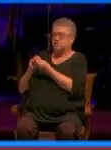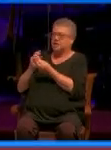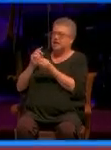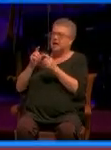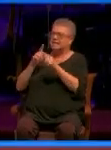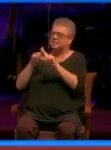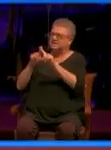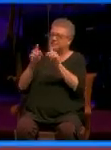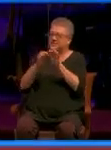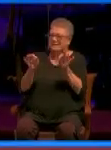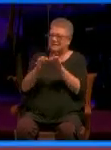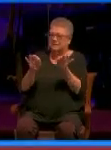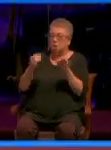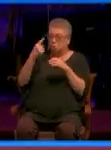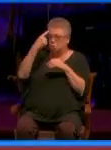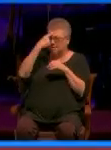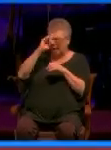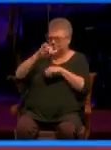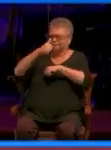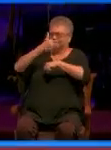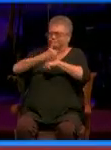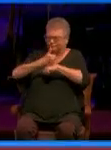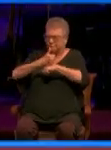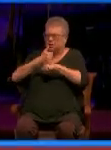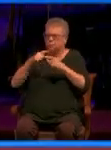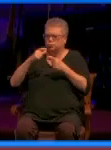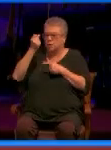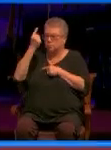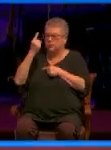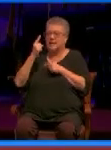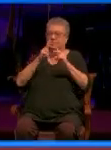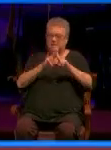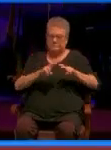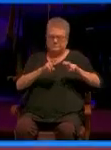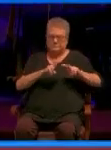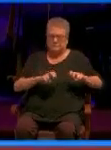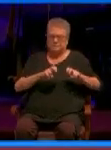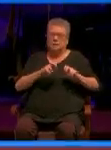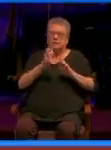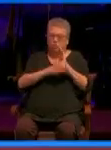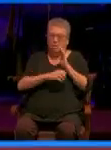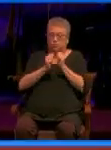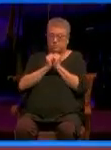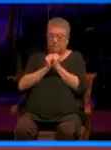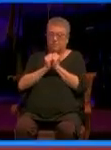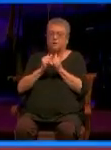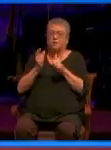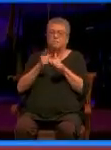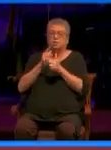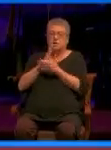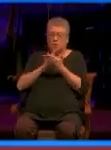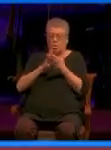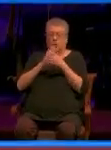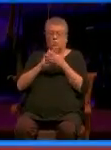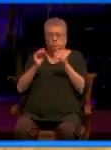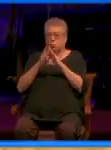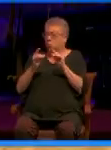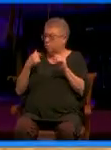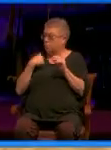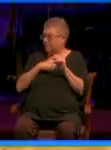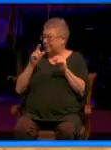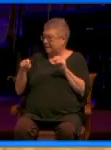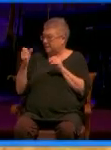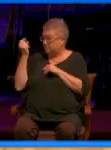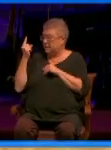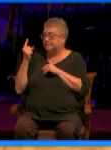help anchor our mind as we work our way through this entire chapter together. So the first part of the story that you need to see is